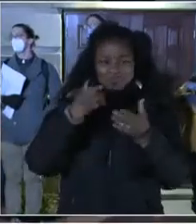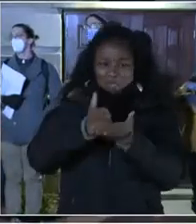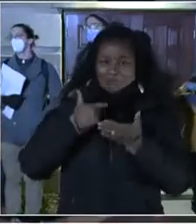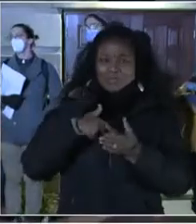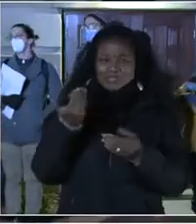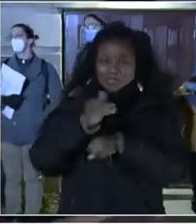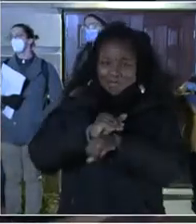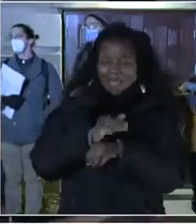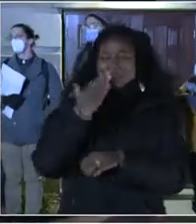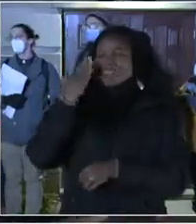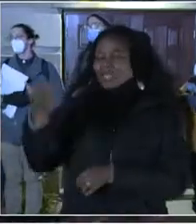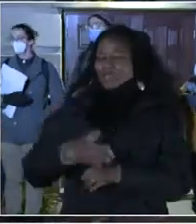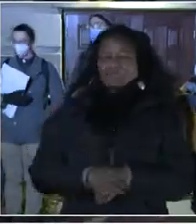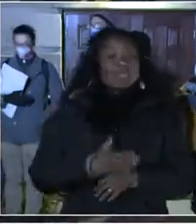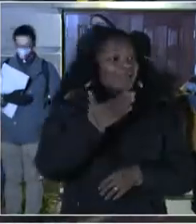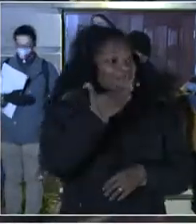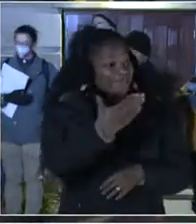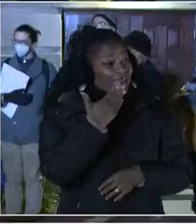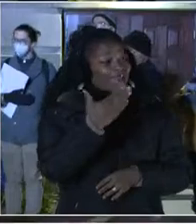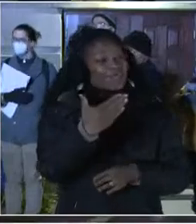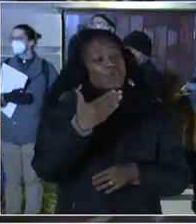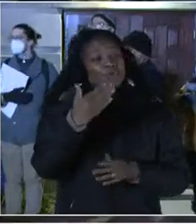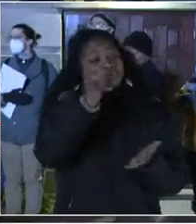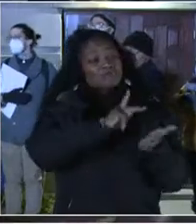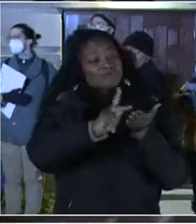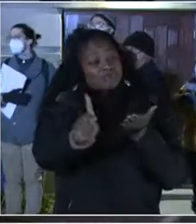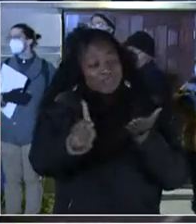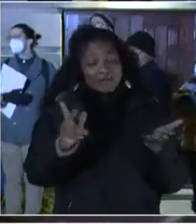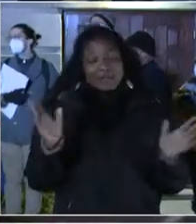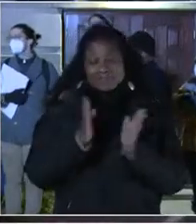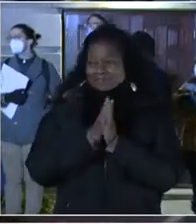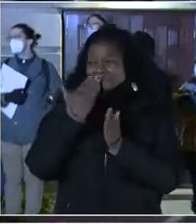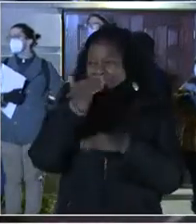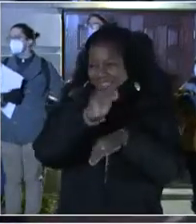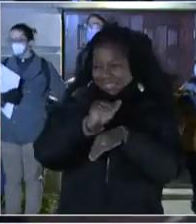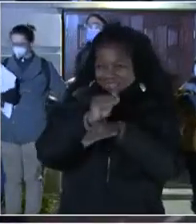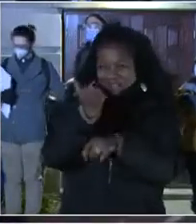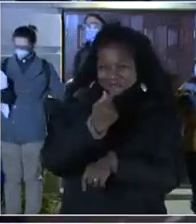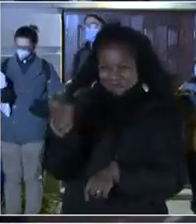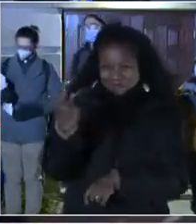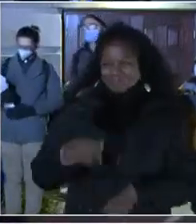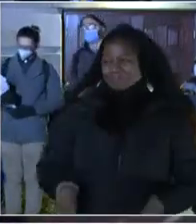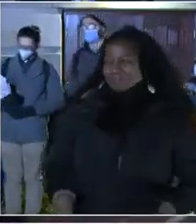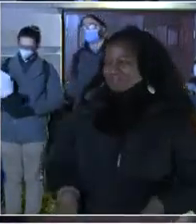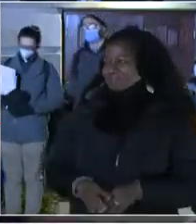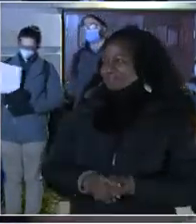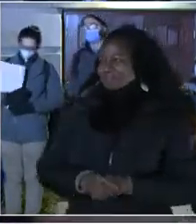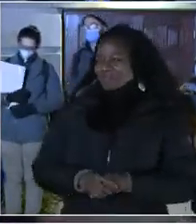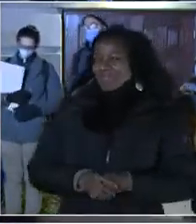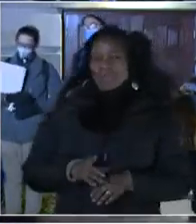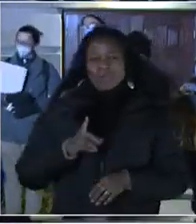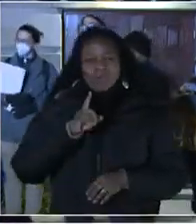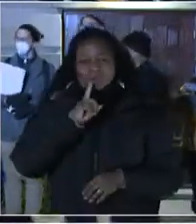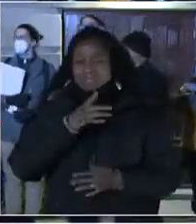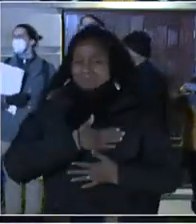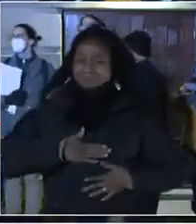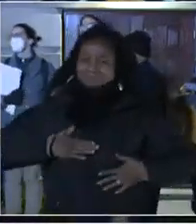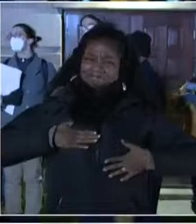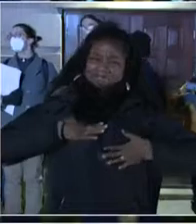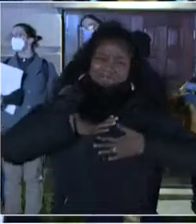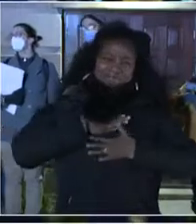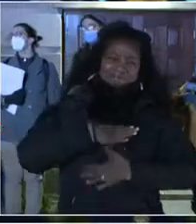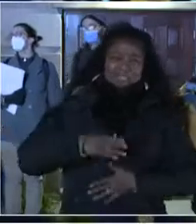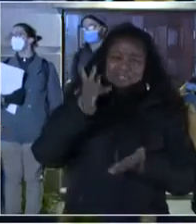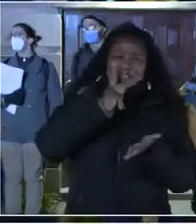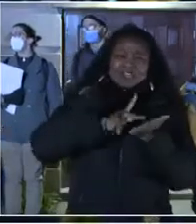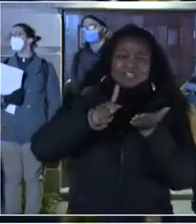you. Thank you. Thank you, Madam Secretary. Good evening, everybody, and we're just very pleased that Secretary Fudge